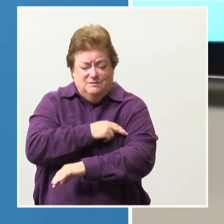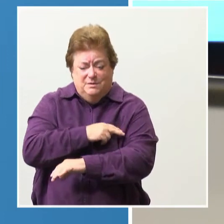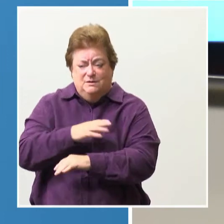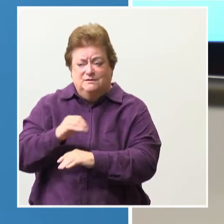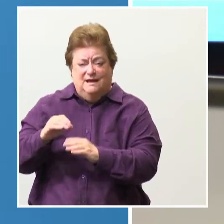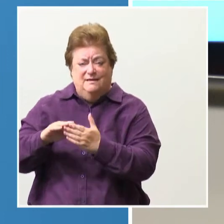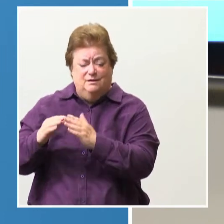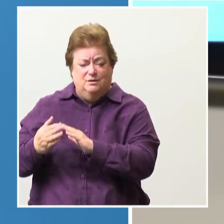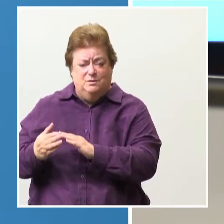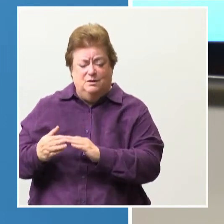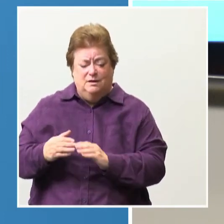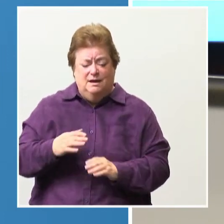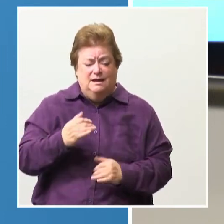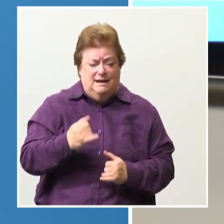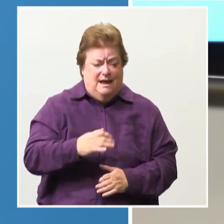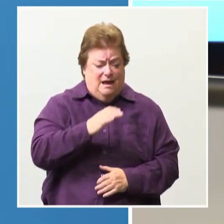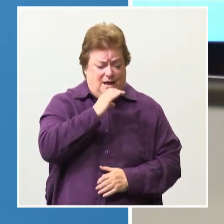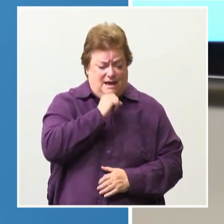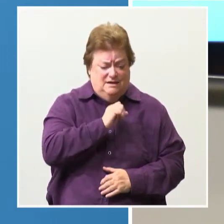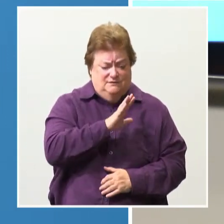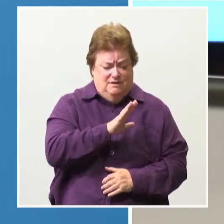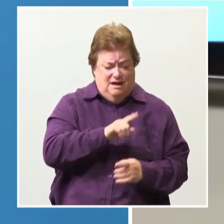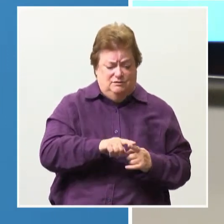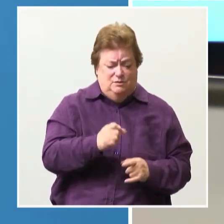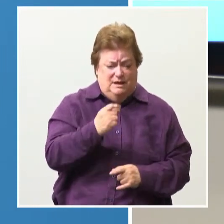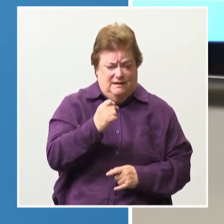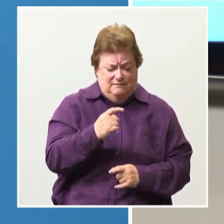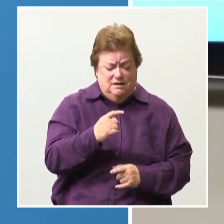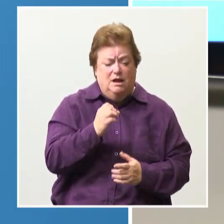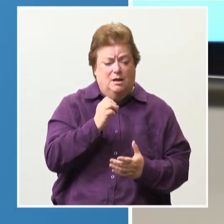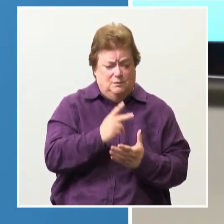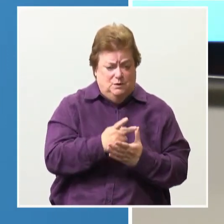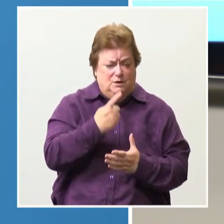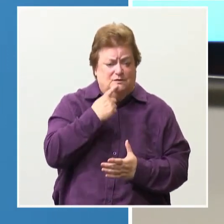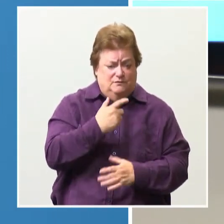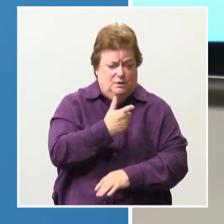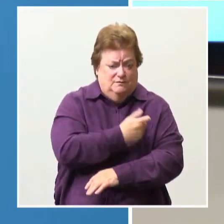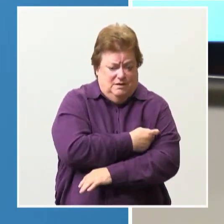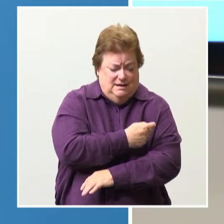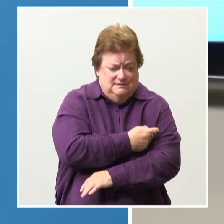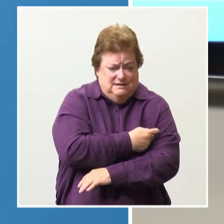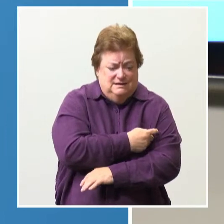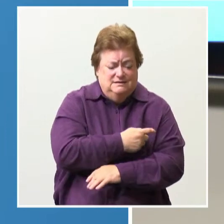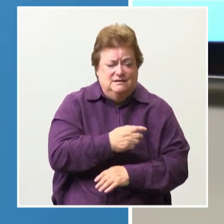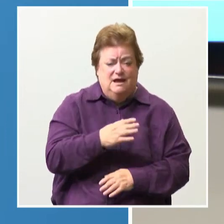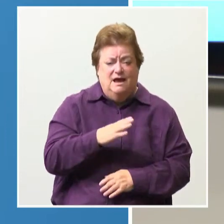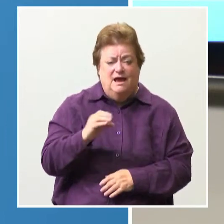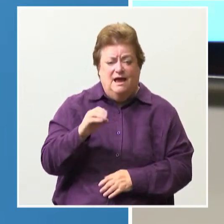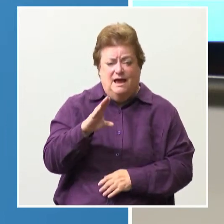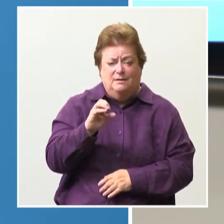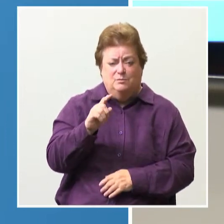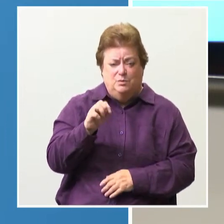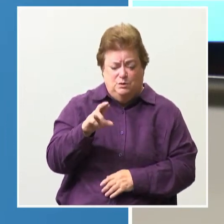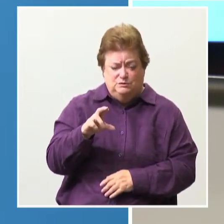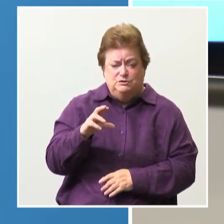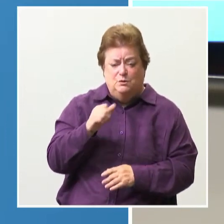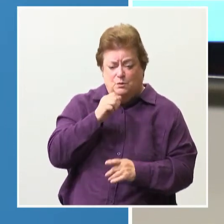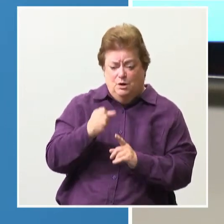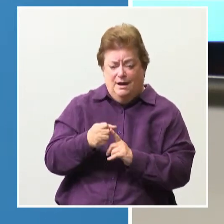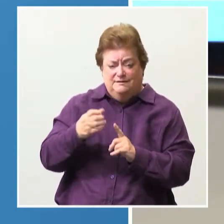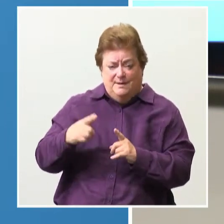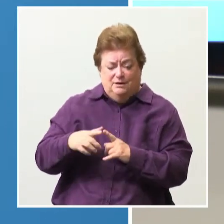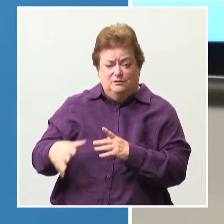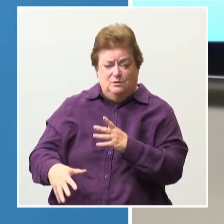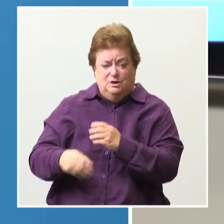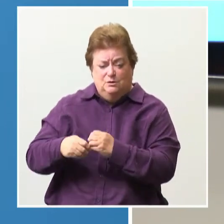month, 5 to 11-year-olds were approved for Pfizer's COVID-19 vaccine, and booster doses were expanded to